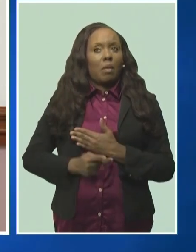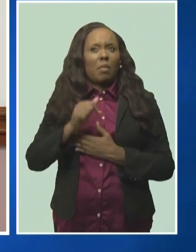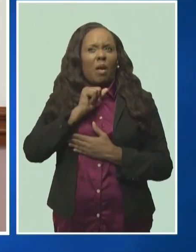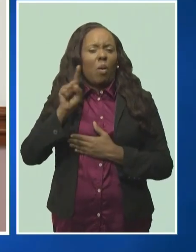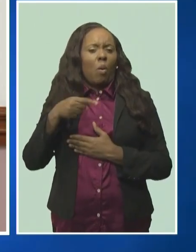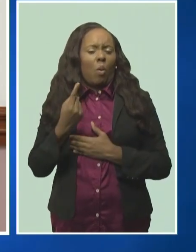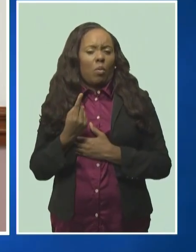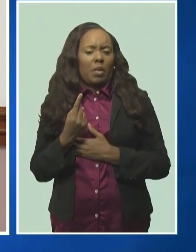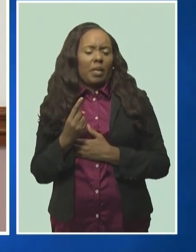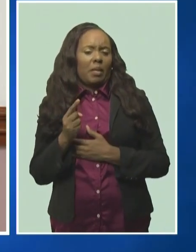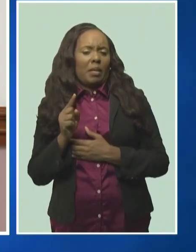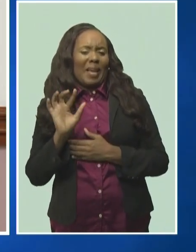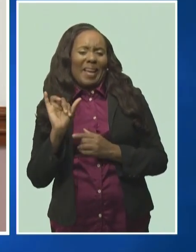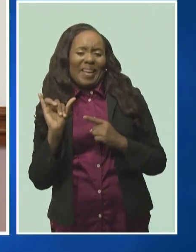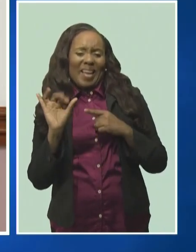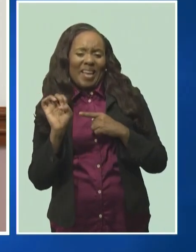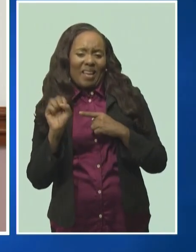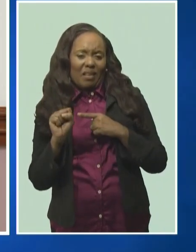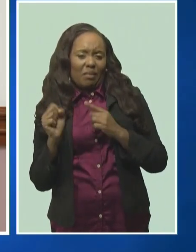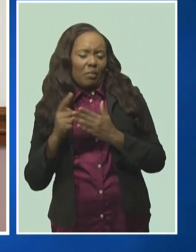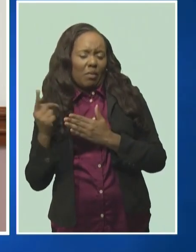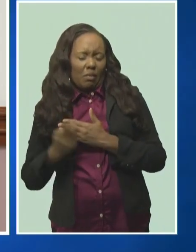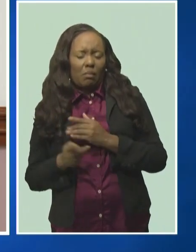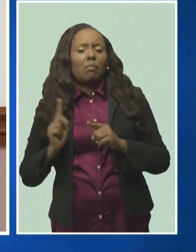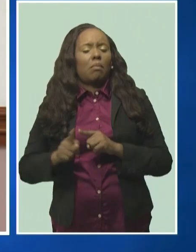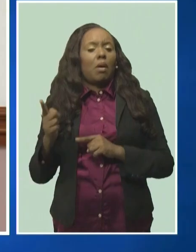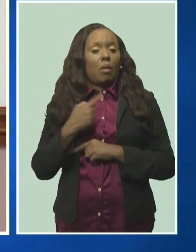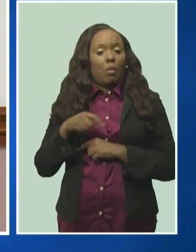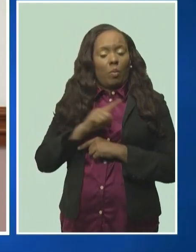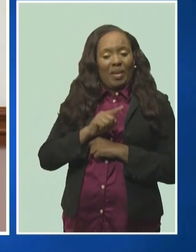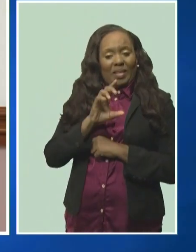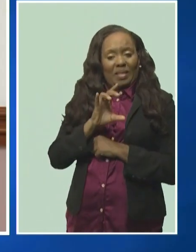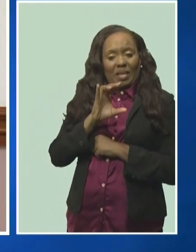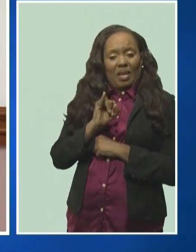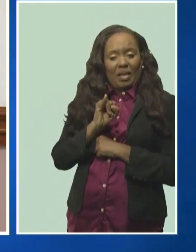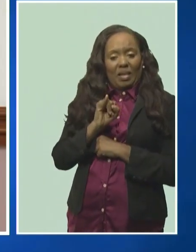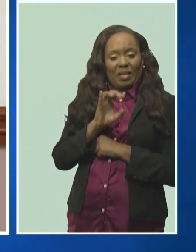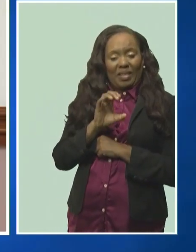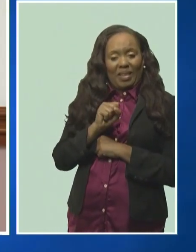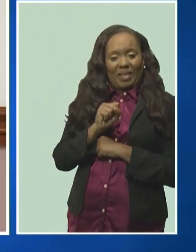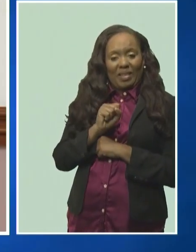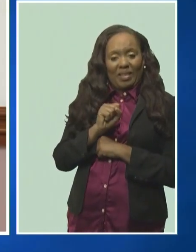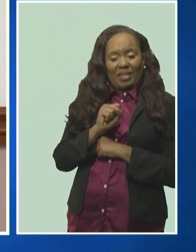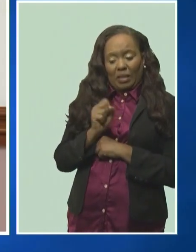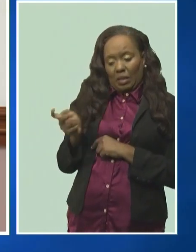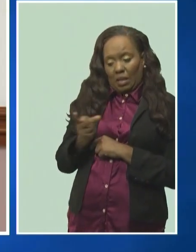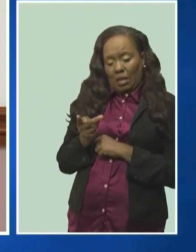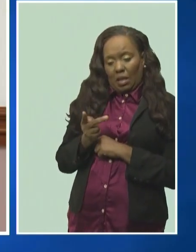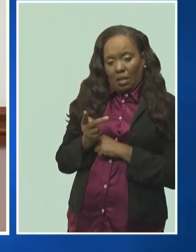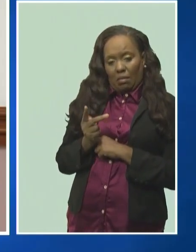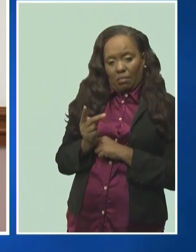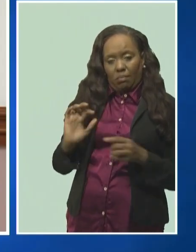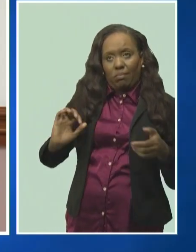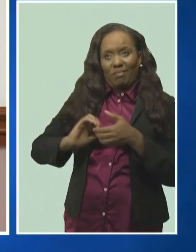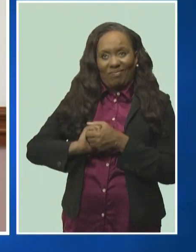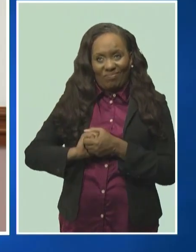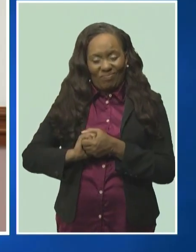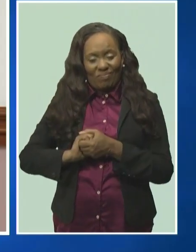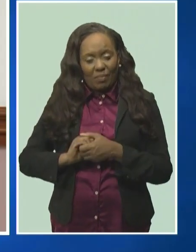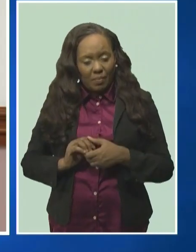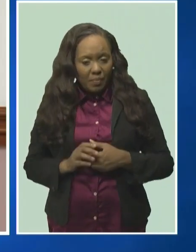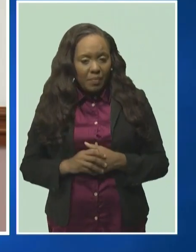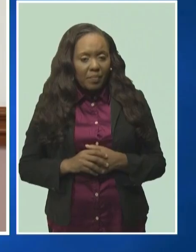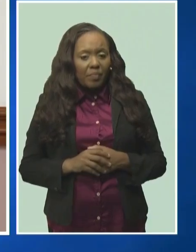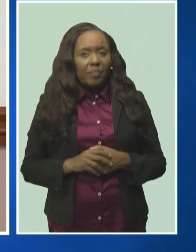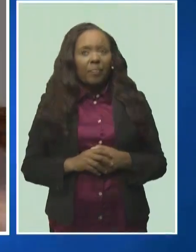as ministry-wide are very much involved in whatever the ministry is doing, at whatever angle or level of the ministry that's taking